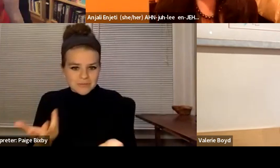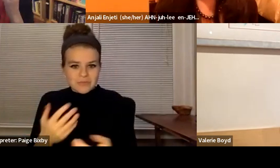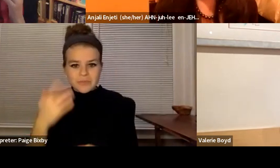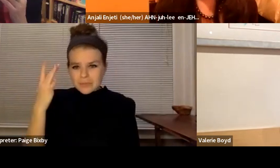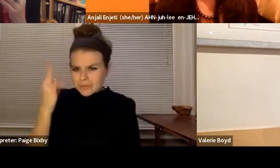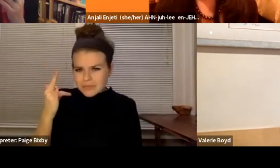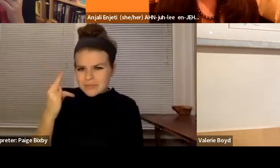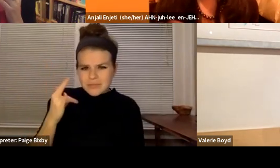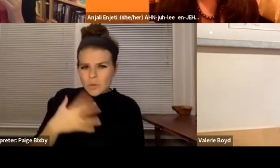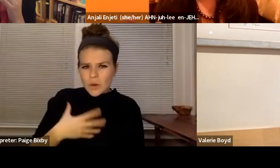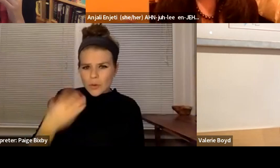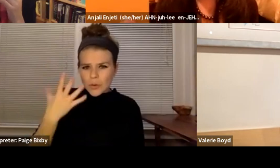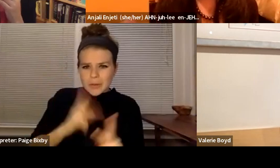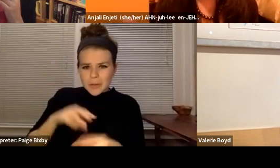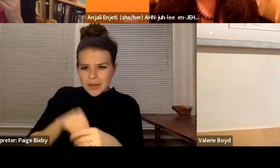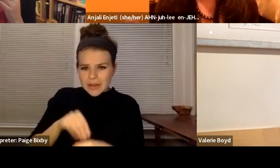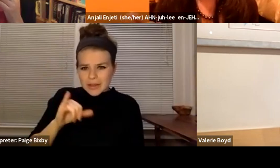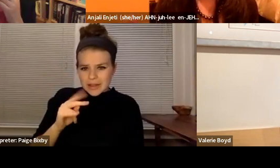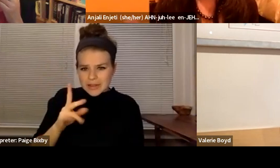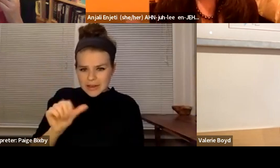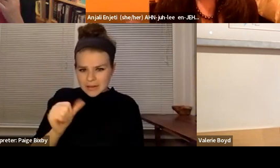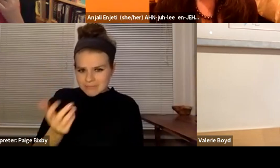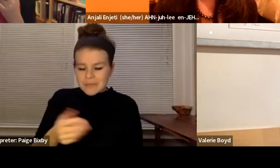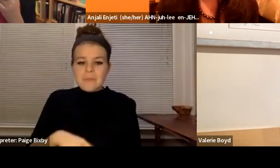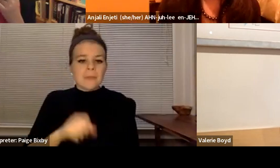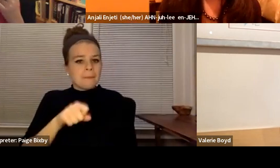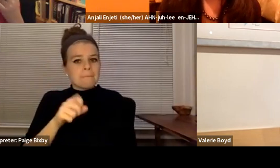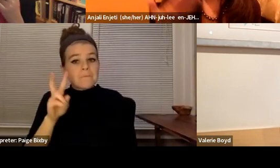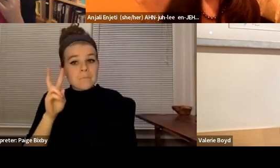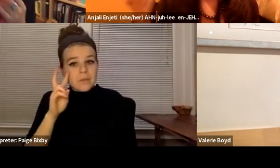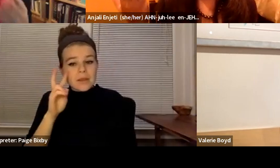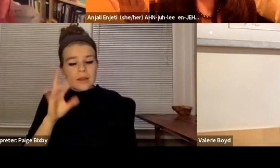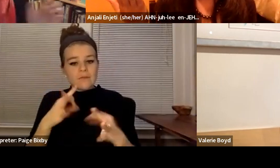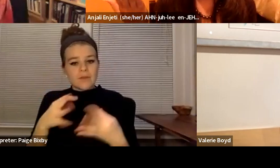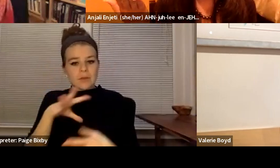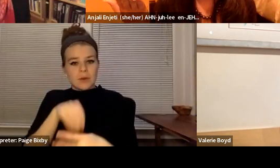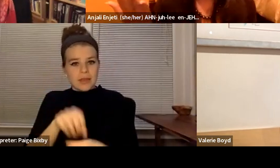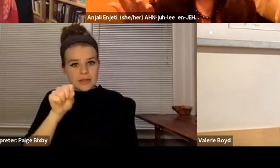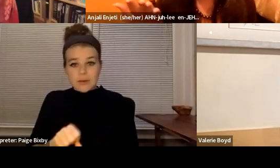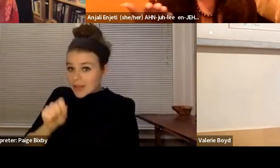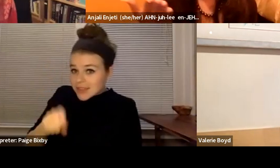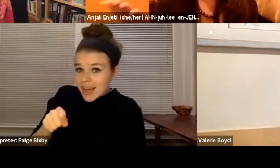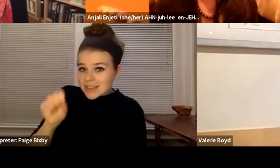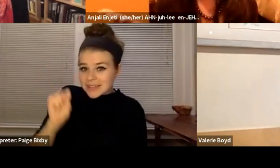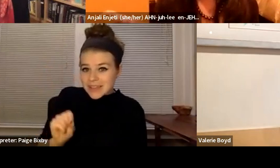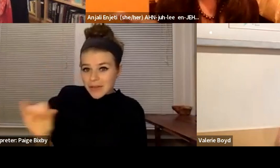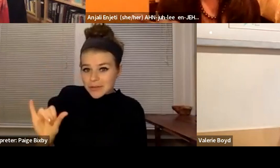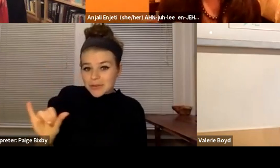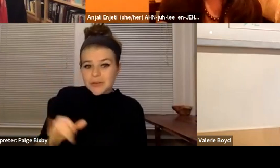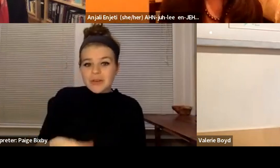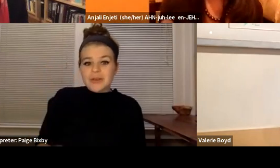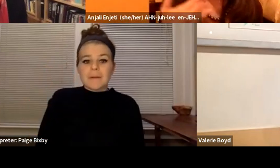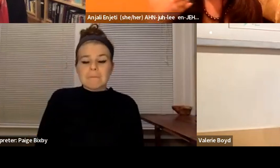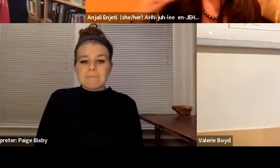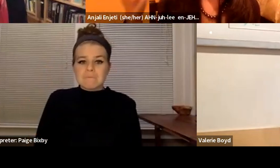mean. And seeing these families in the South, like I've never. Yes, also the South. I hadn't seen. Indians yeah.